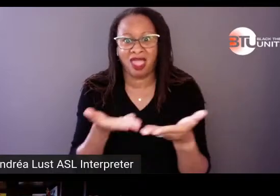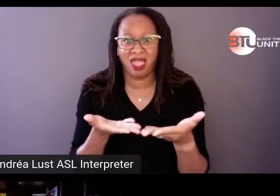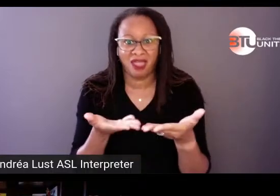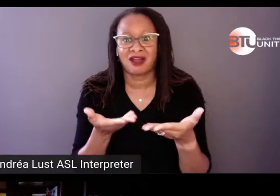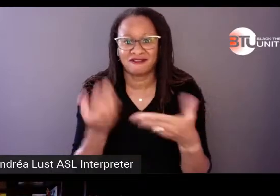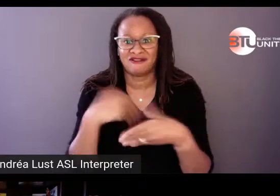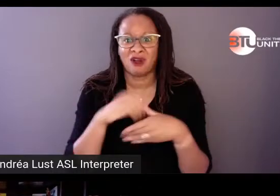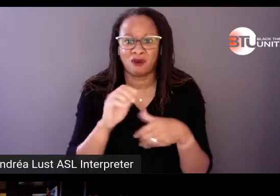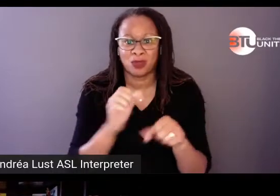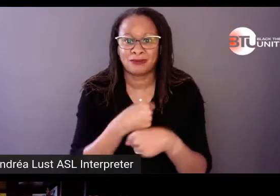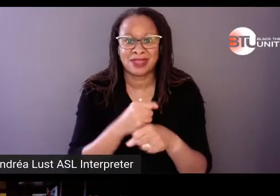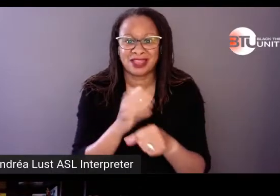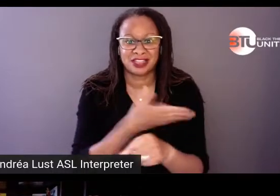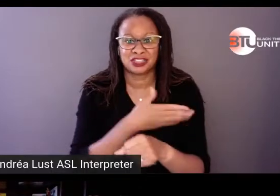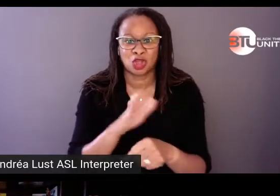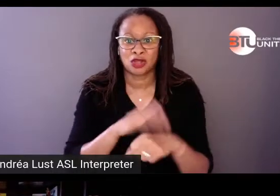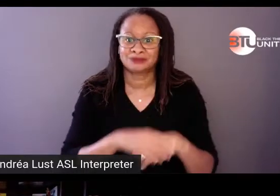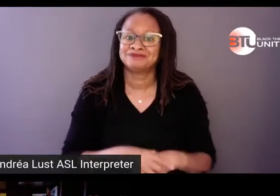Generally,